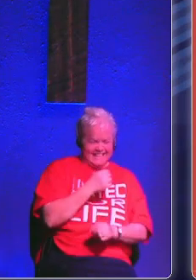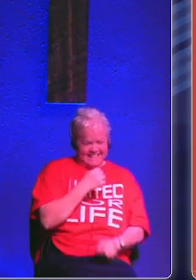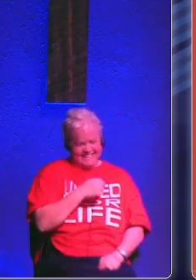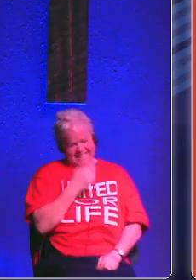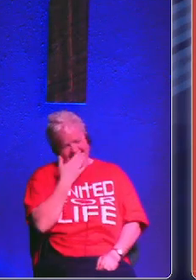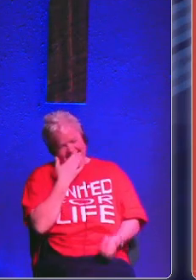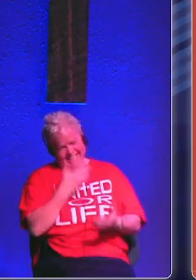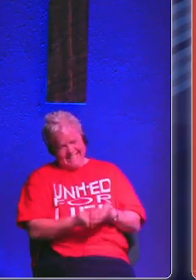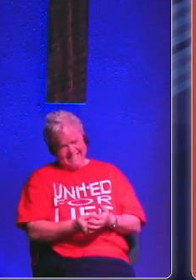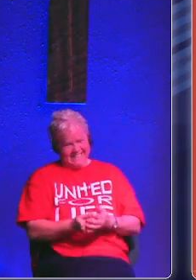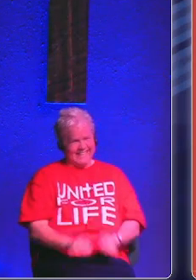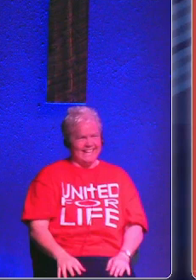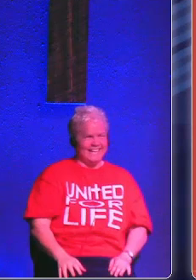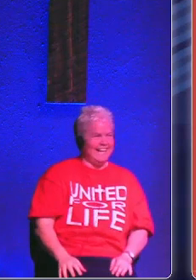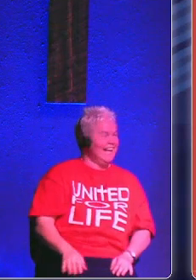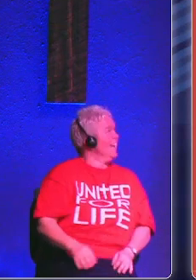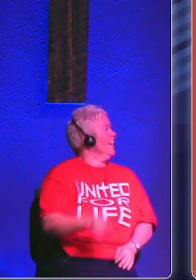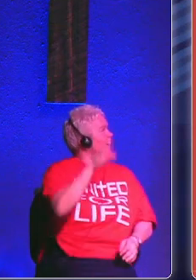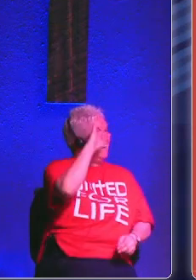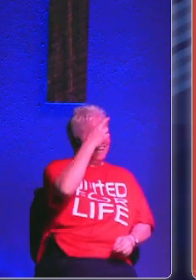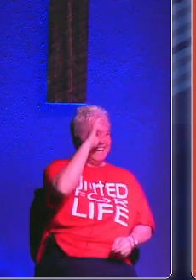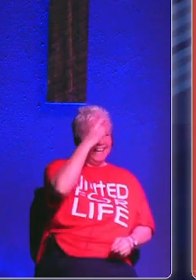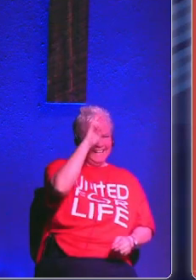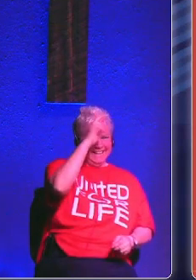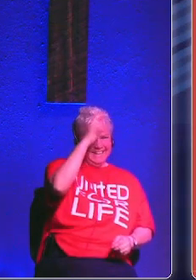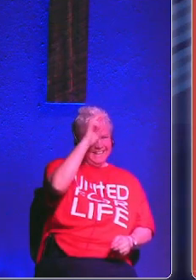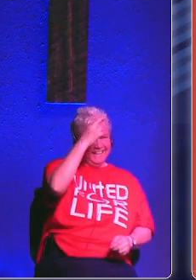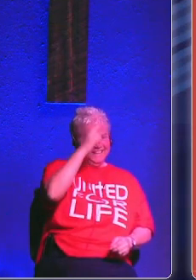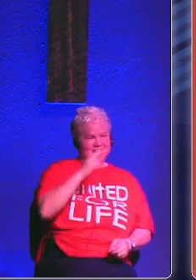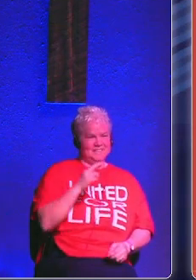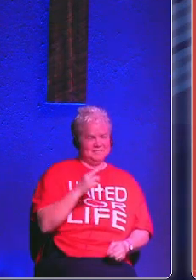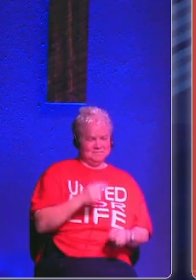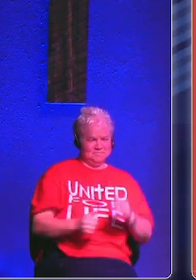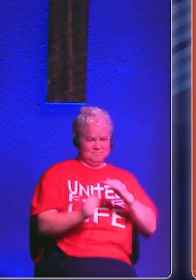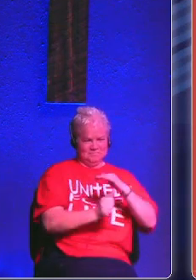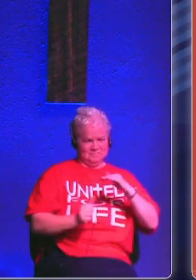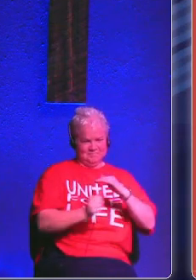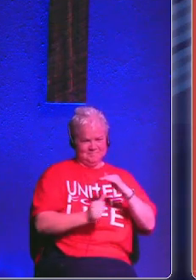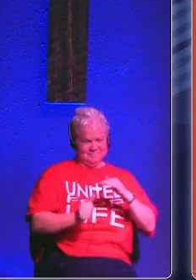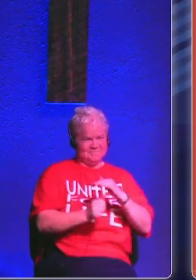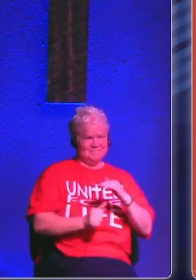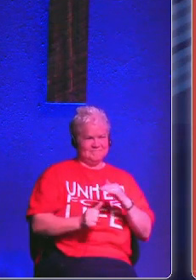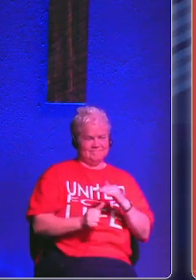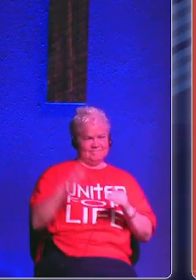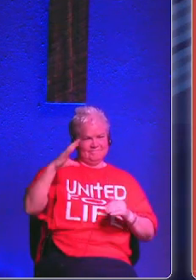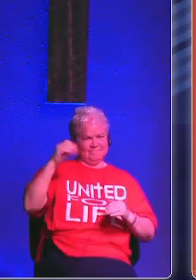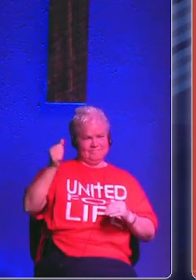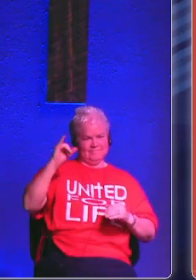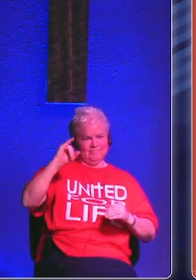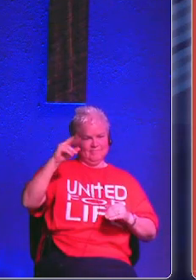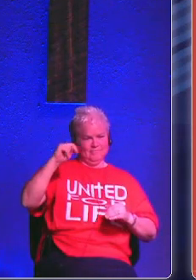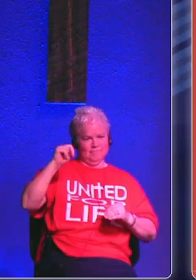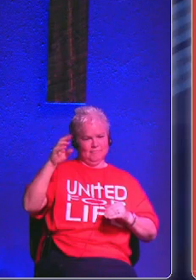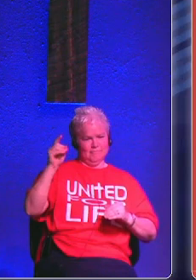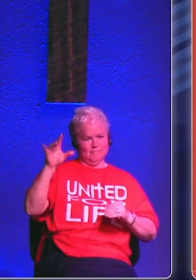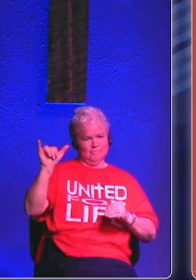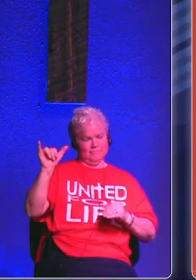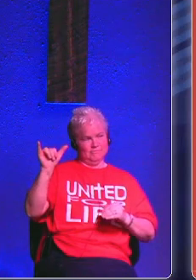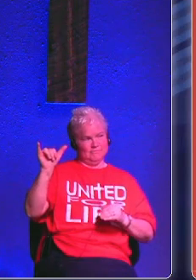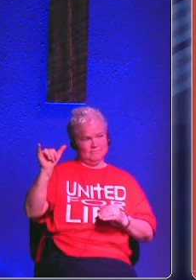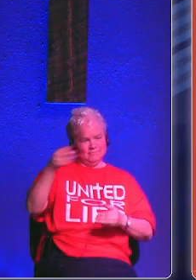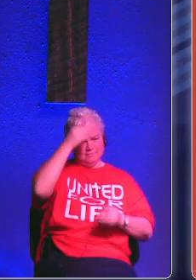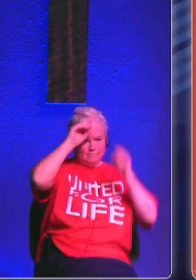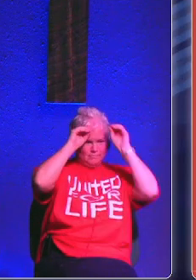to all sorts of good reasons to learn sign language. But that will be right after service in the basement. Cindy, of course, will be